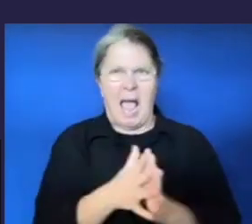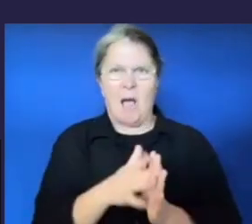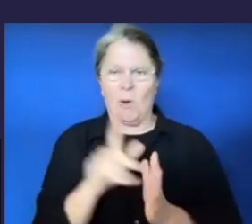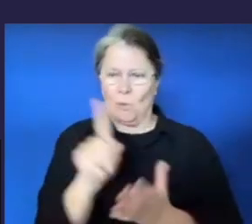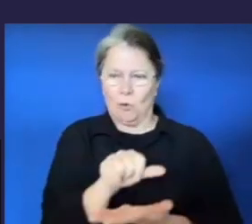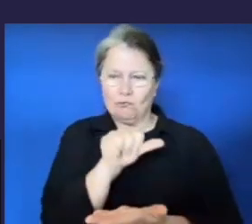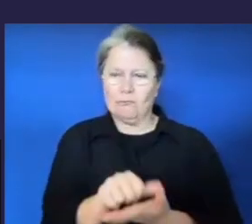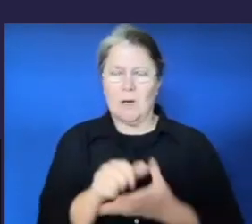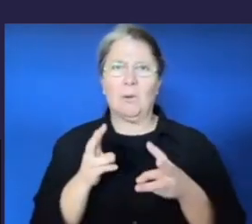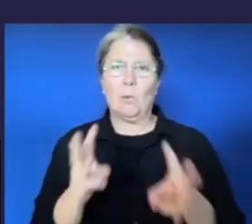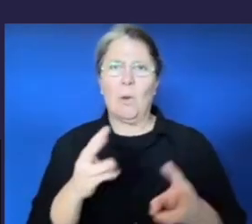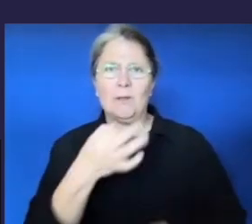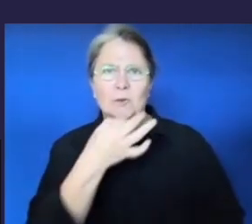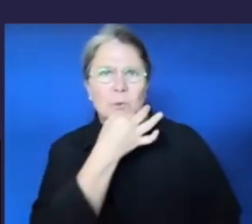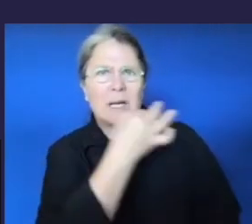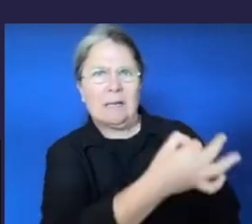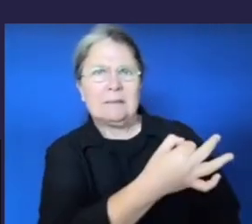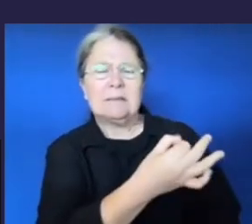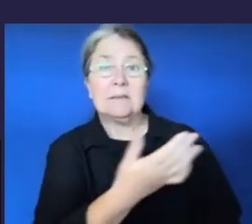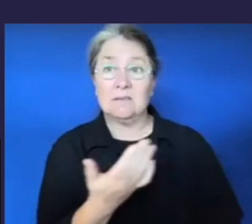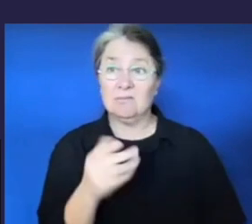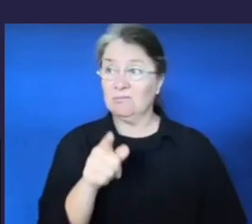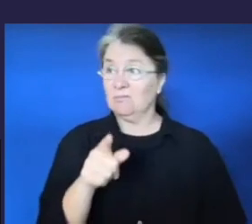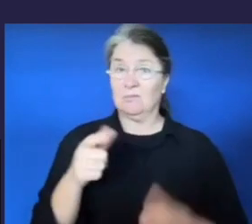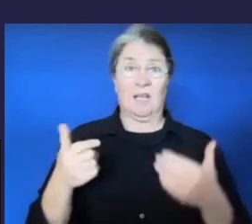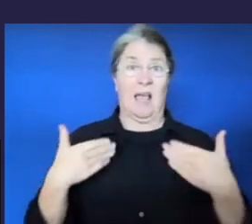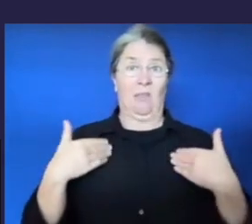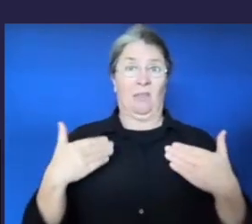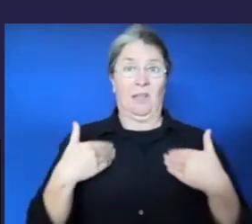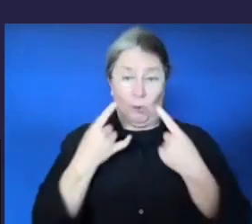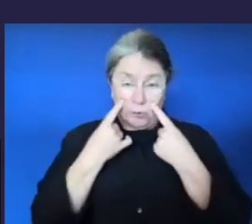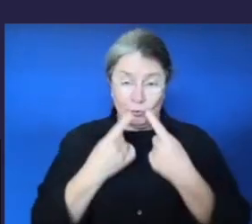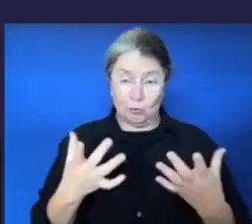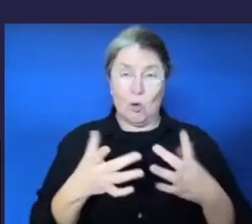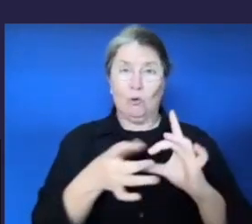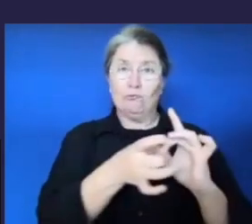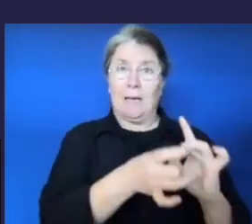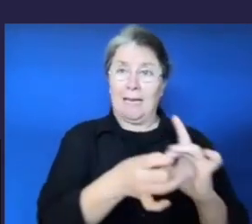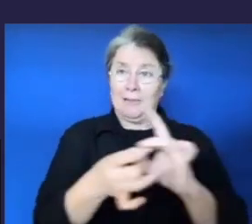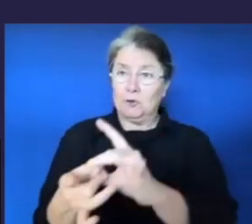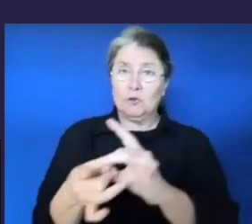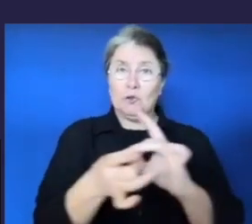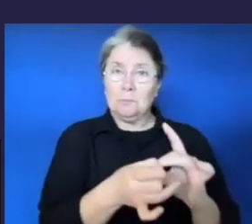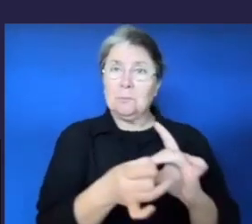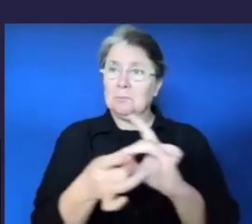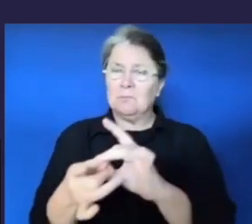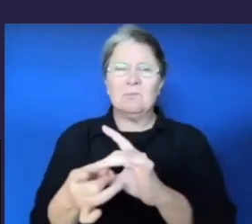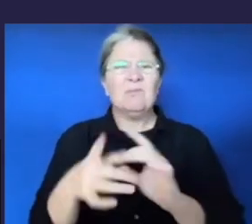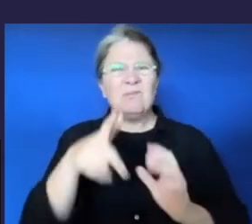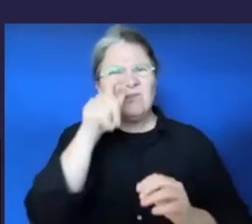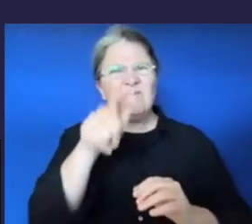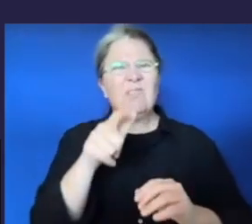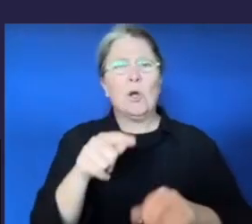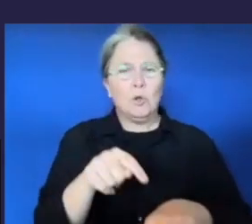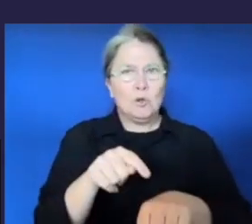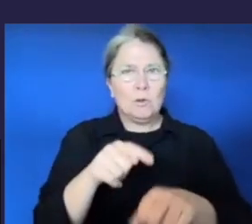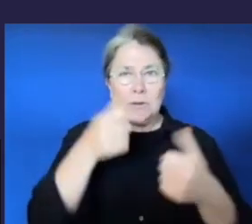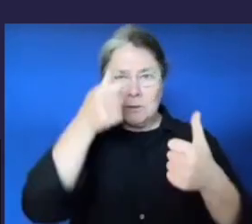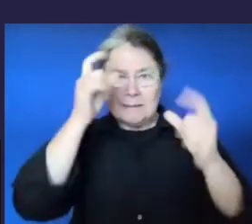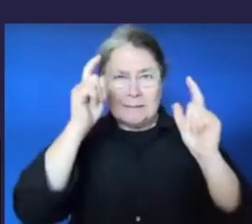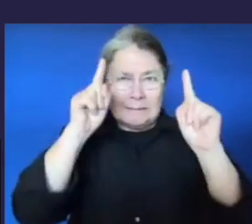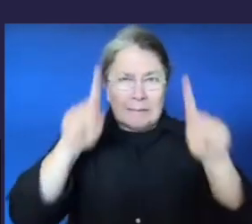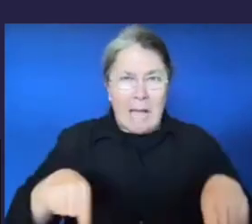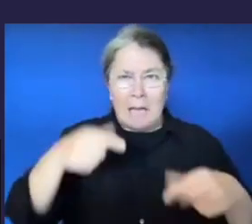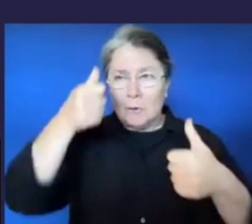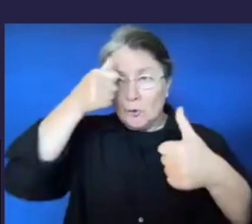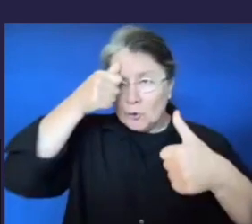healthy sign. The development of relationships usually involves the gradual disclosure of personal information, getting to know more about you as a